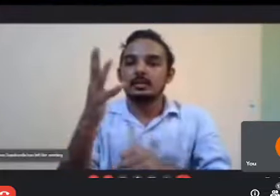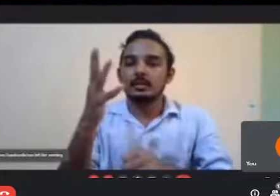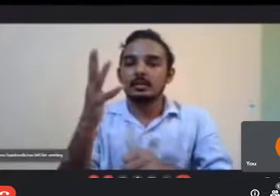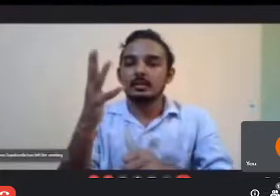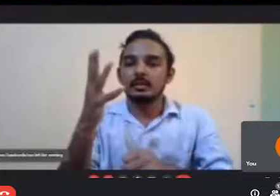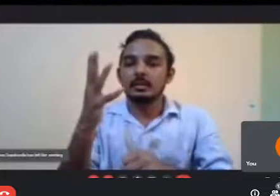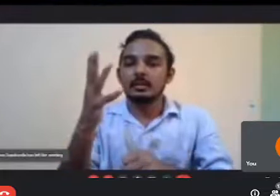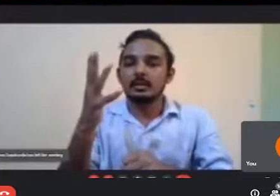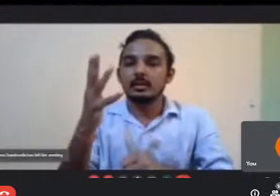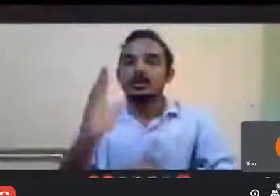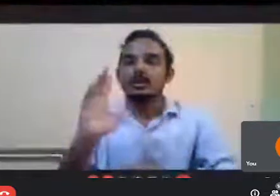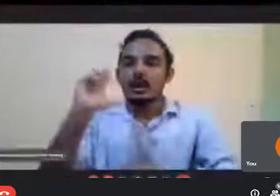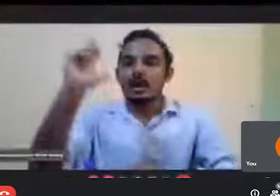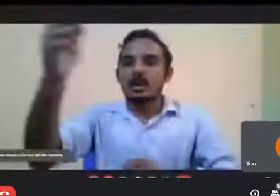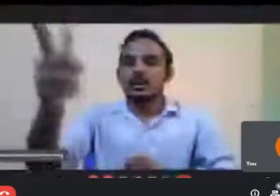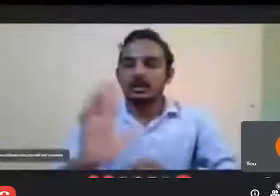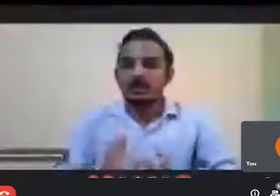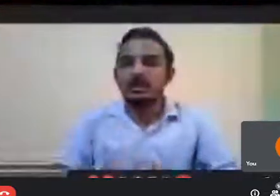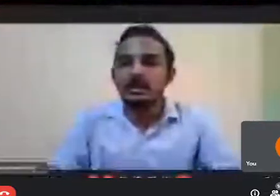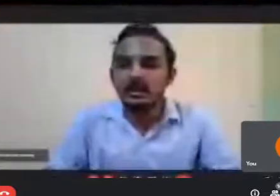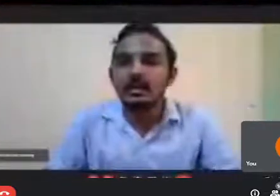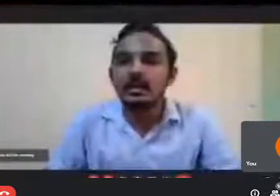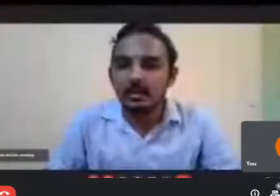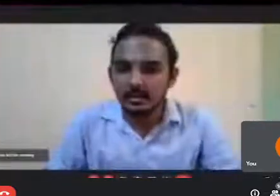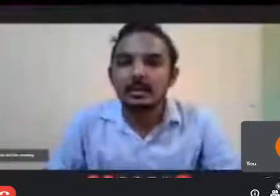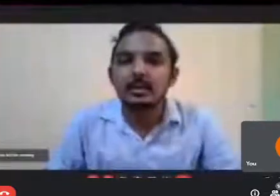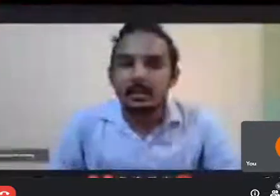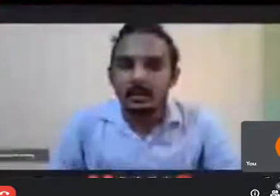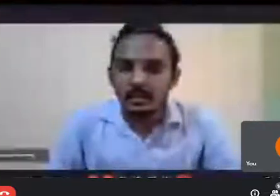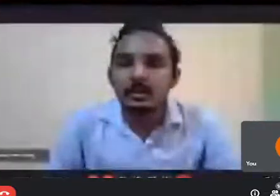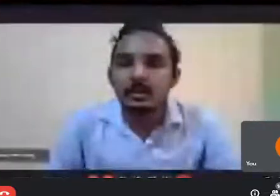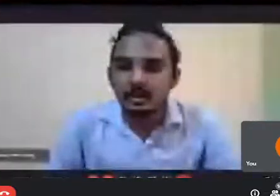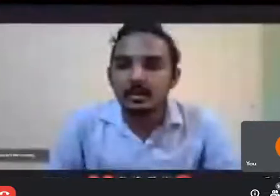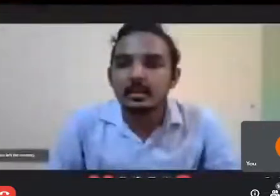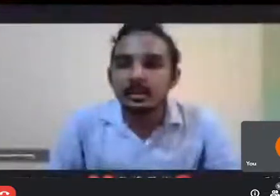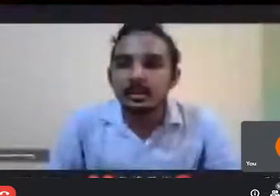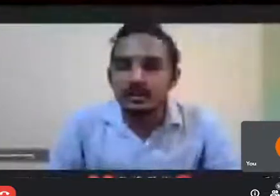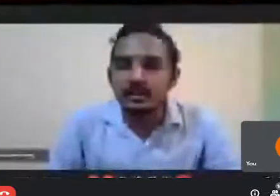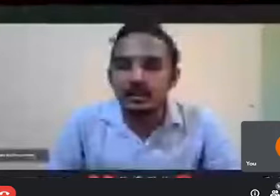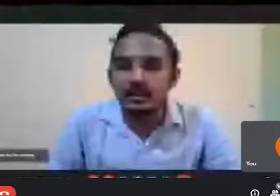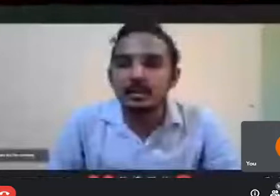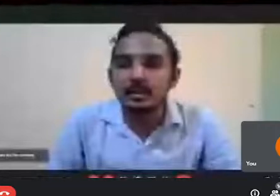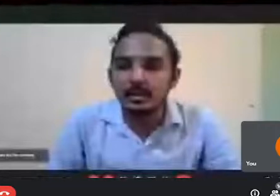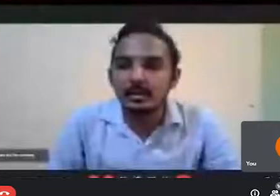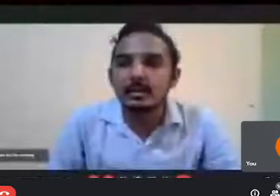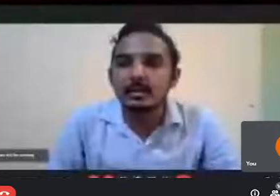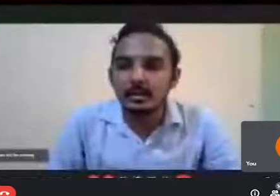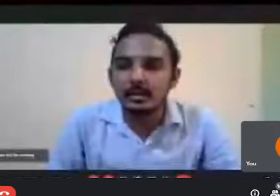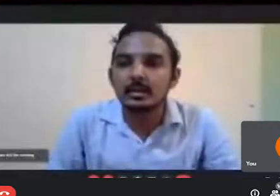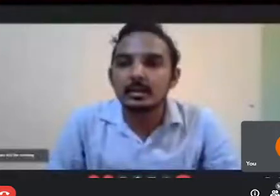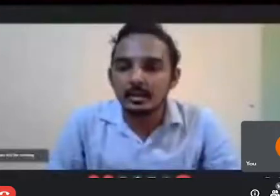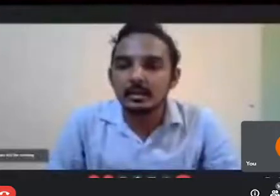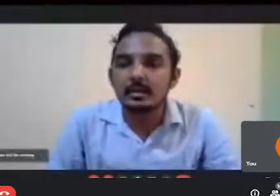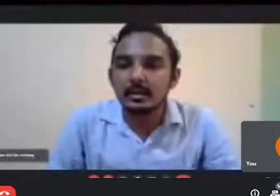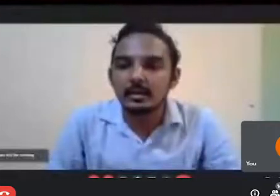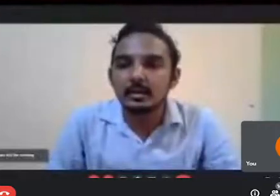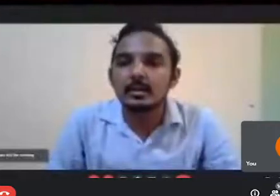for recognition, no? What technology will recognize the sign and give a word? So this is something in the